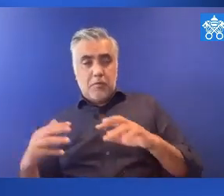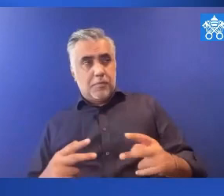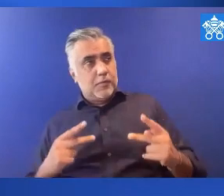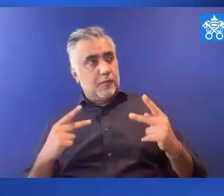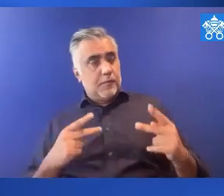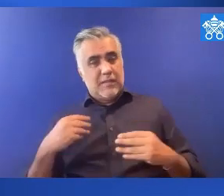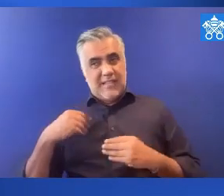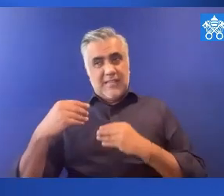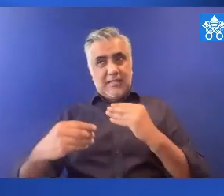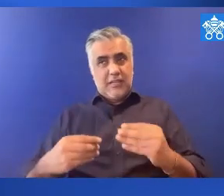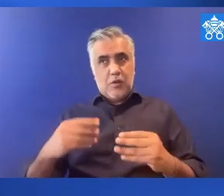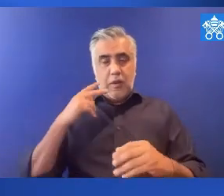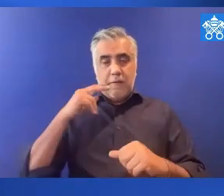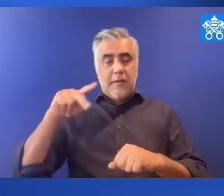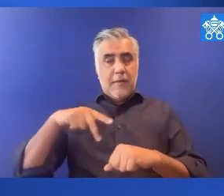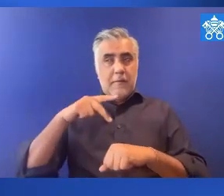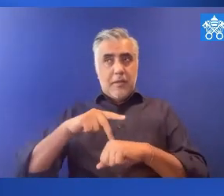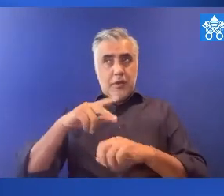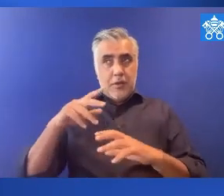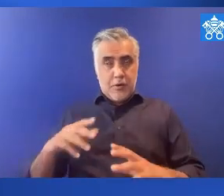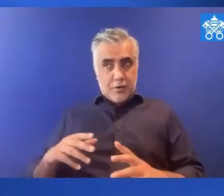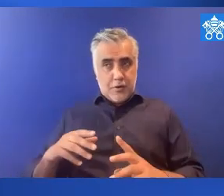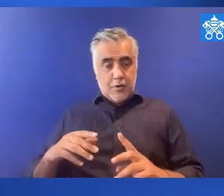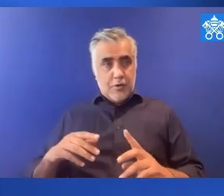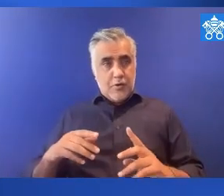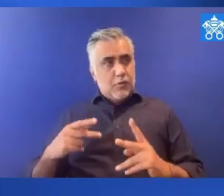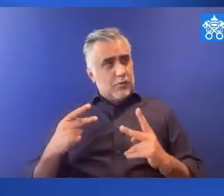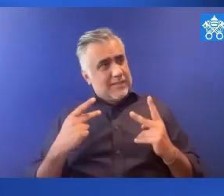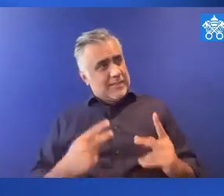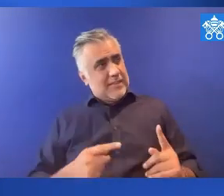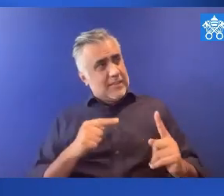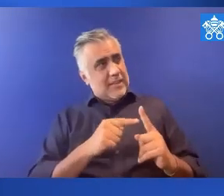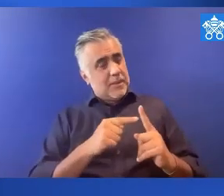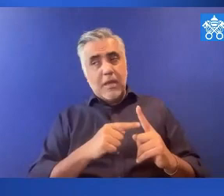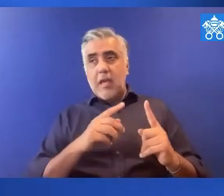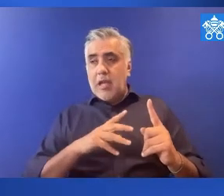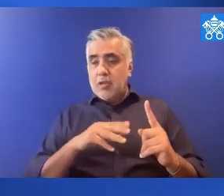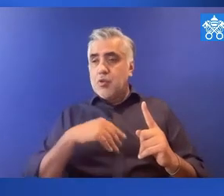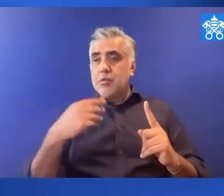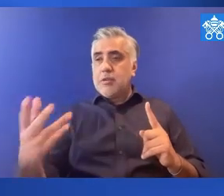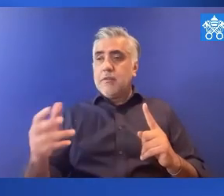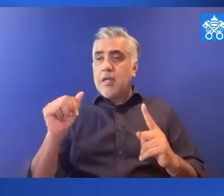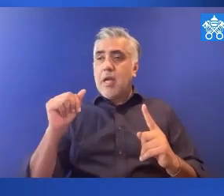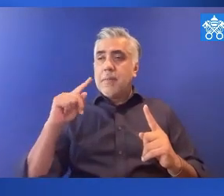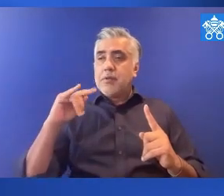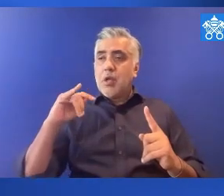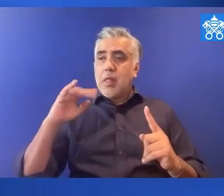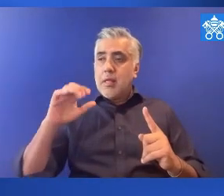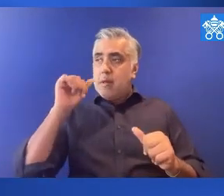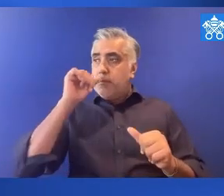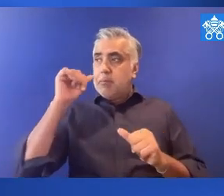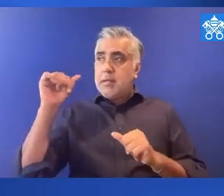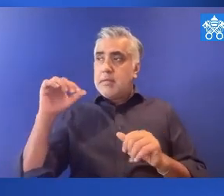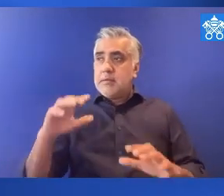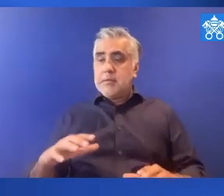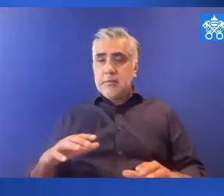opportunity for pilgrims to visit with the successor of the Apostle of Peter, the successor of the Apostle Peter, and also to